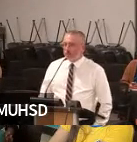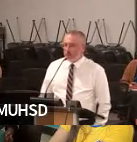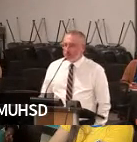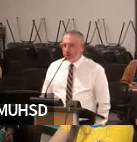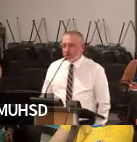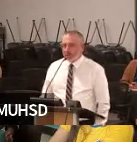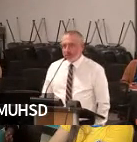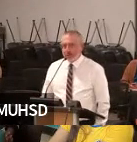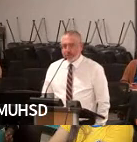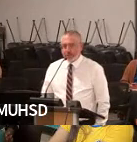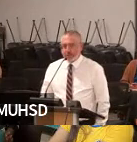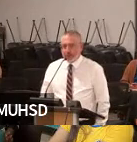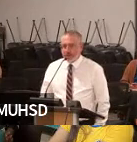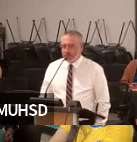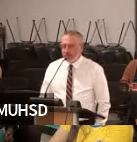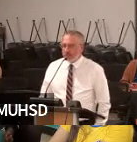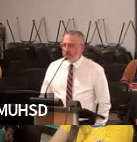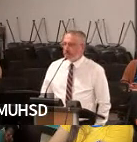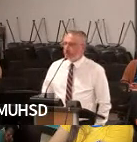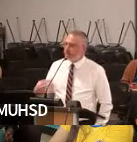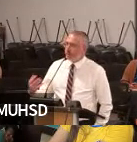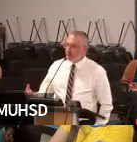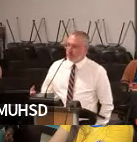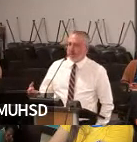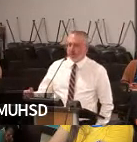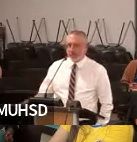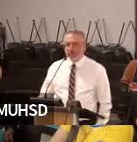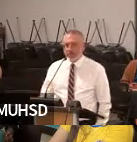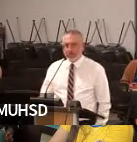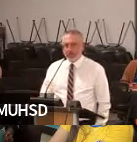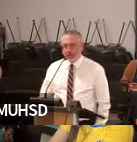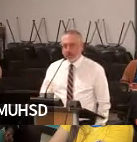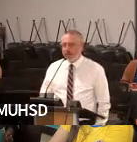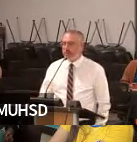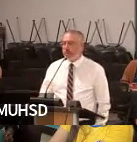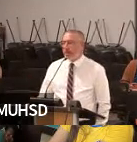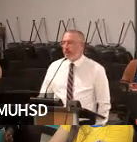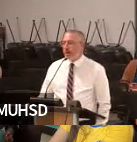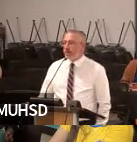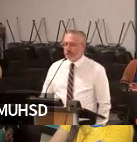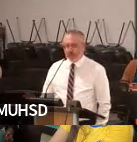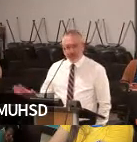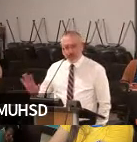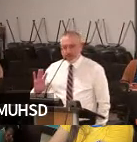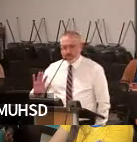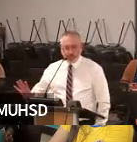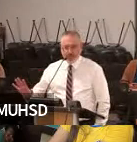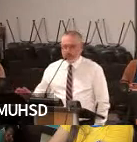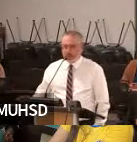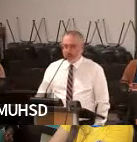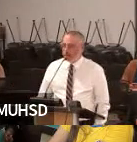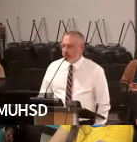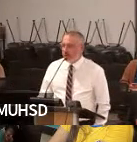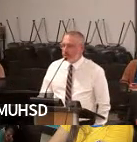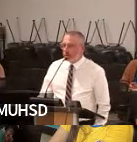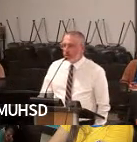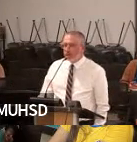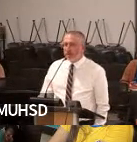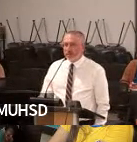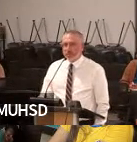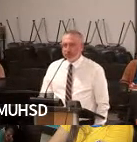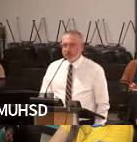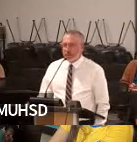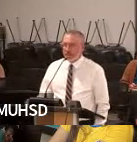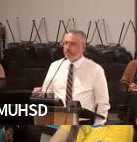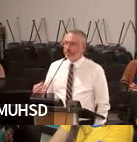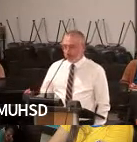struggling with the transition to college classes, and we kind of point them in the directions to support. The seniors, it's just a hard year. Senior year is a stressful year.